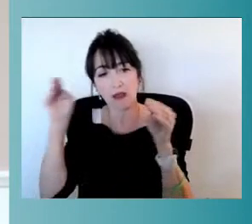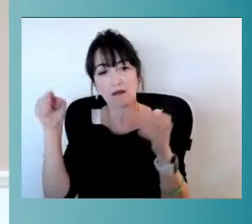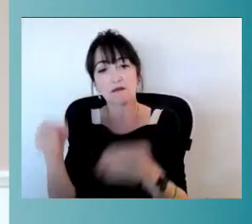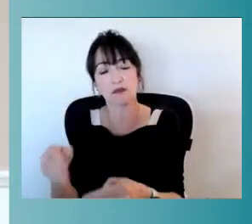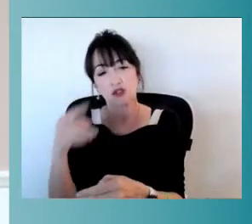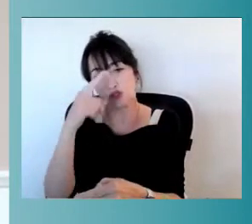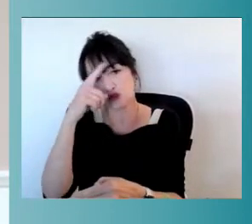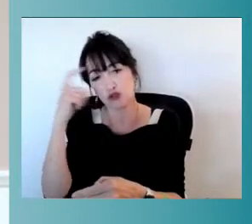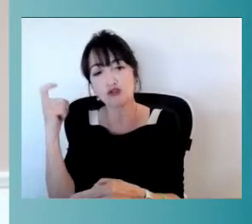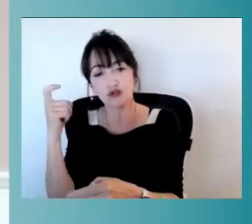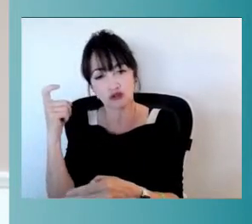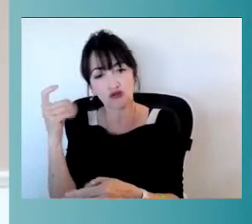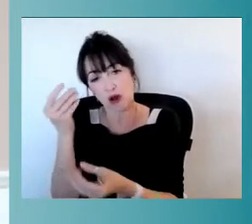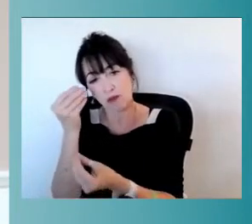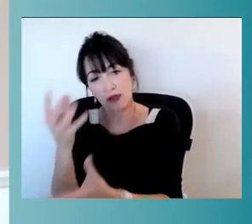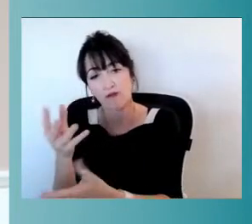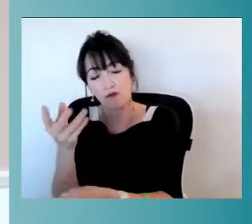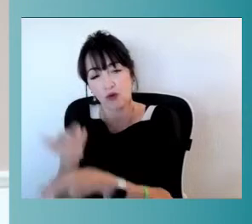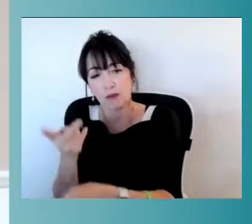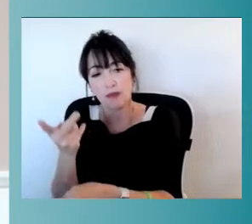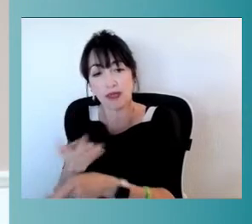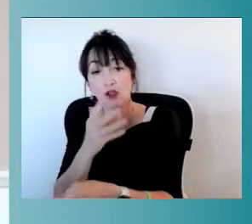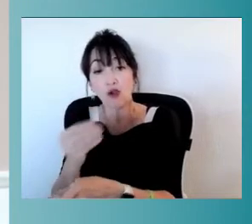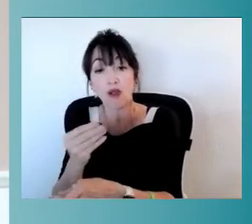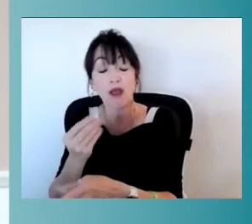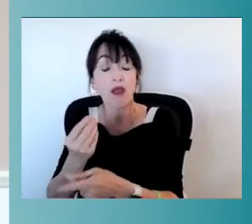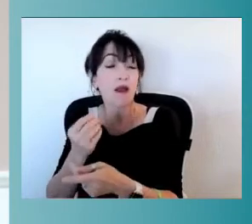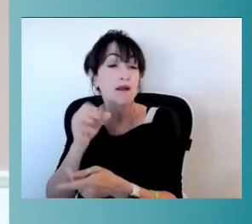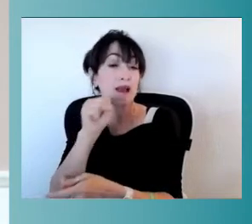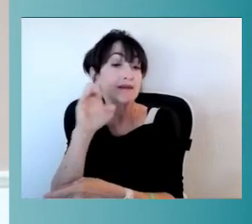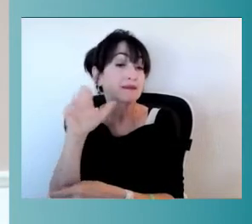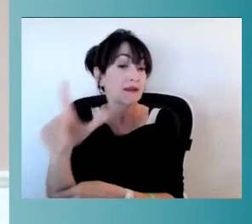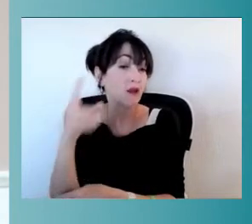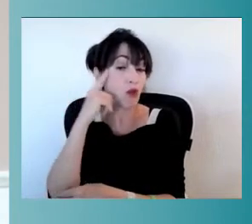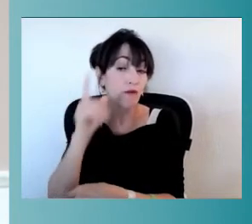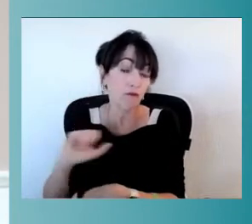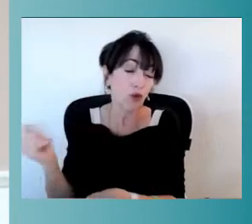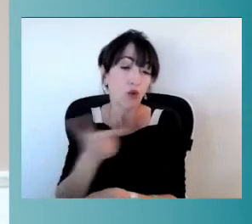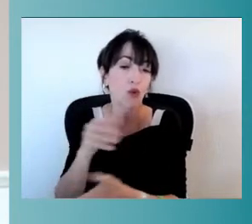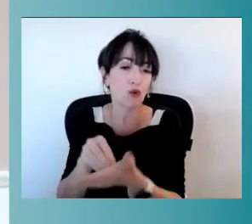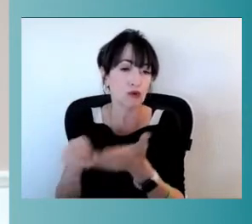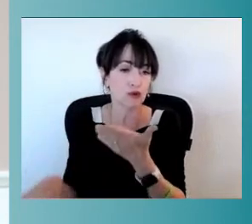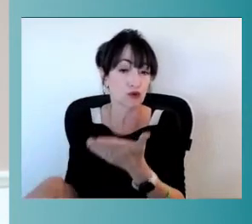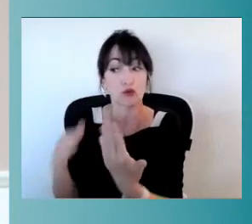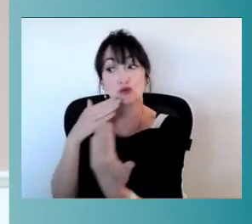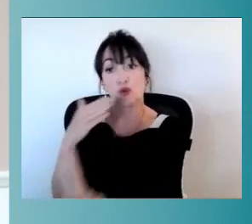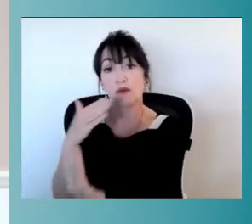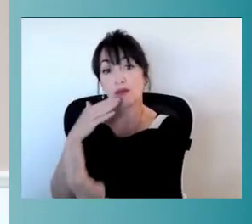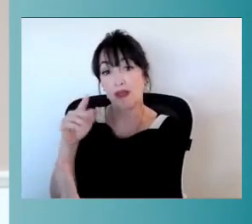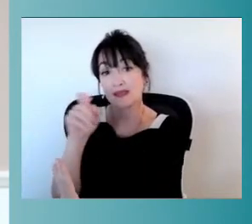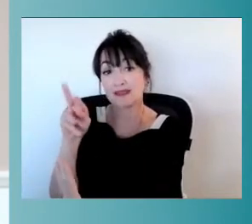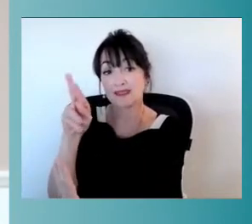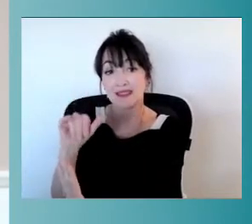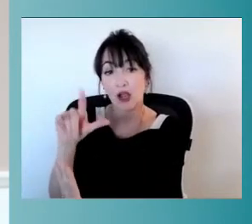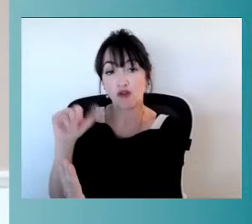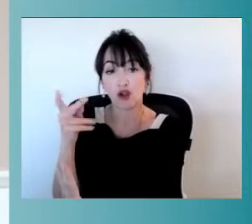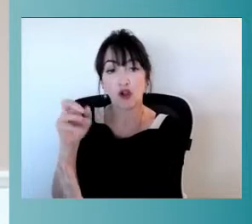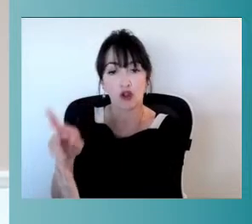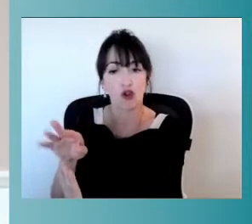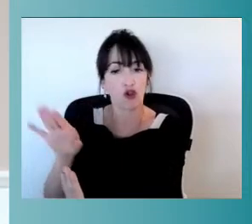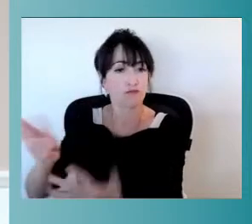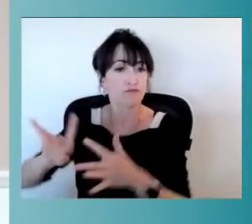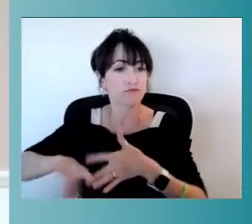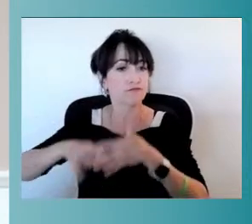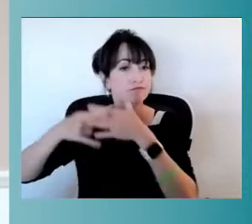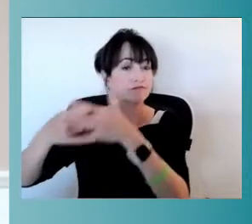and social-emotional learning for all of our students. And so thanks to Dr. Terry Lawler's introduction of one of